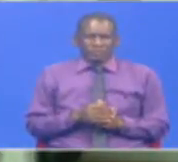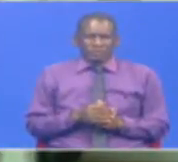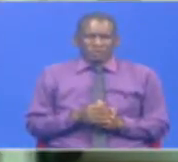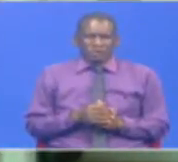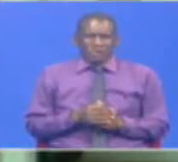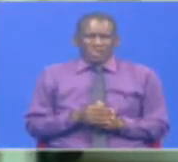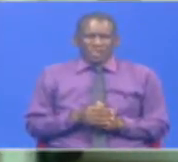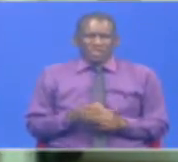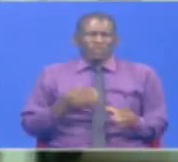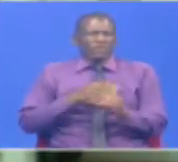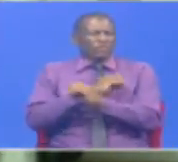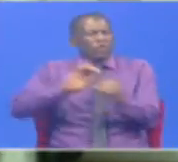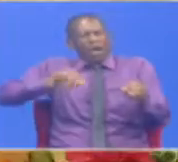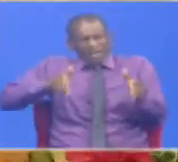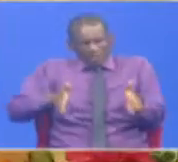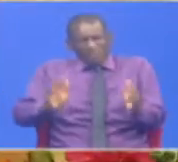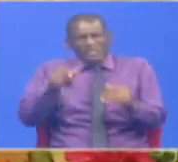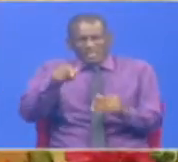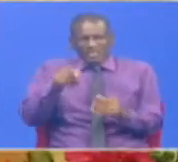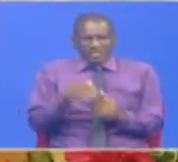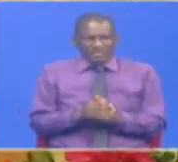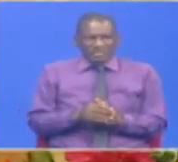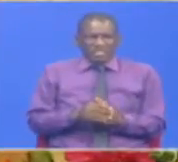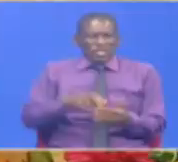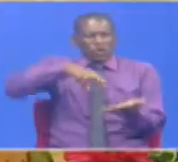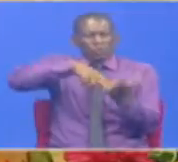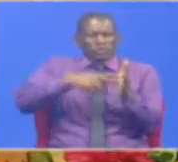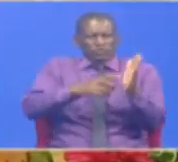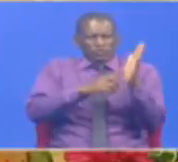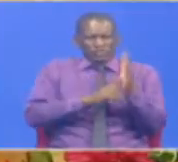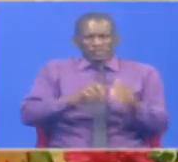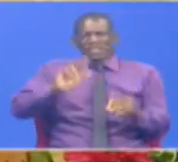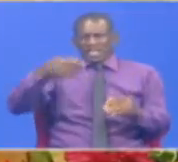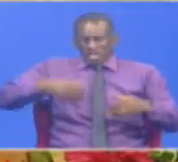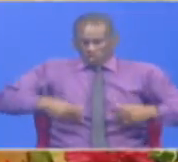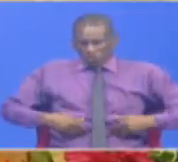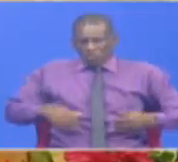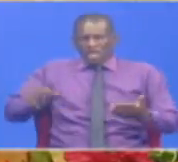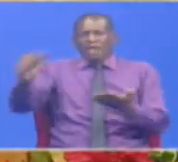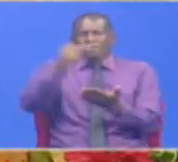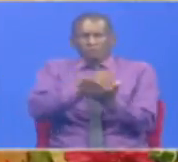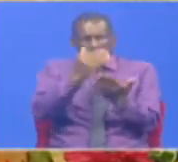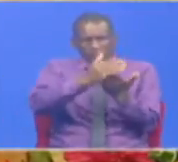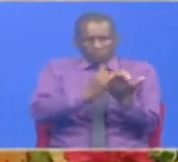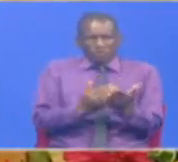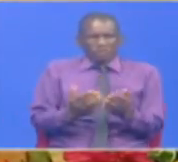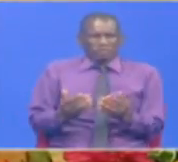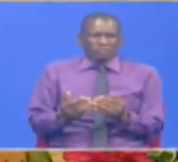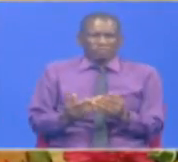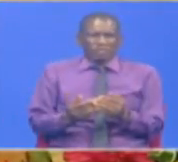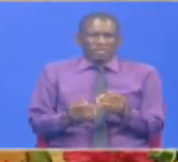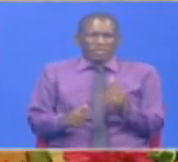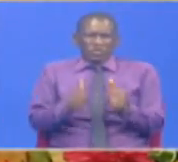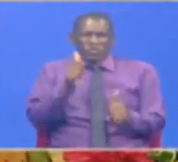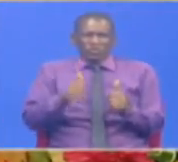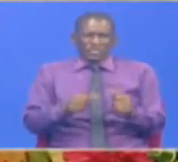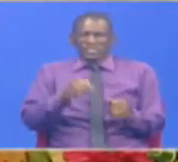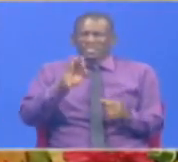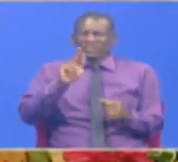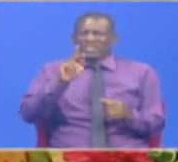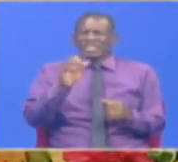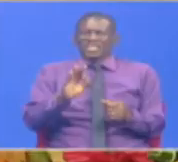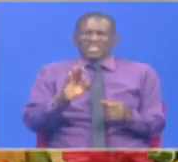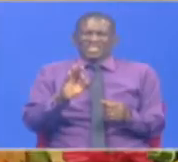There's no shortcuts in this. There are projects like the Kenya Youth Employment Program, the KEO program, to which the FKE is a part